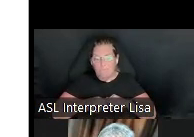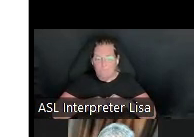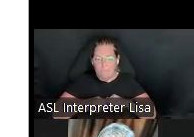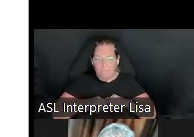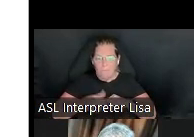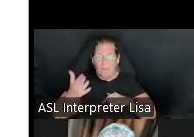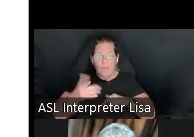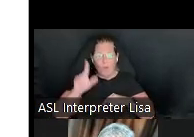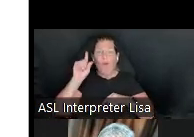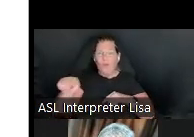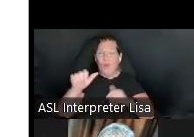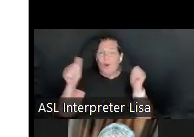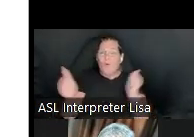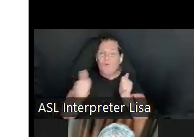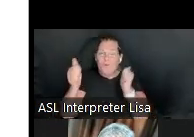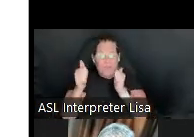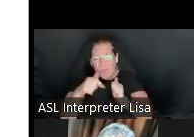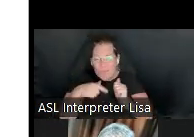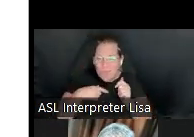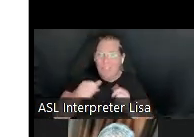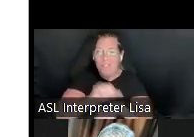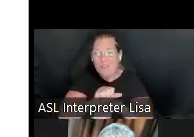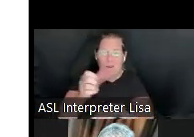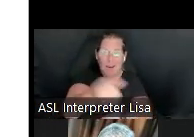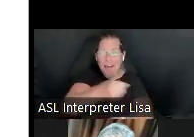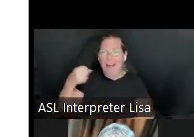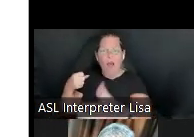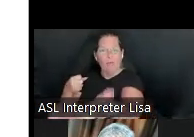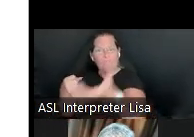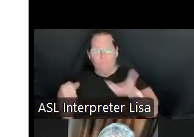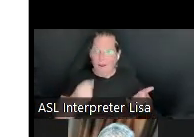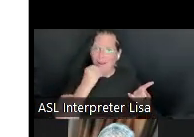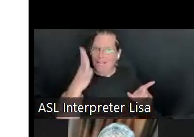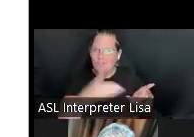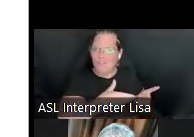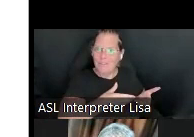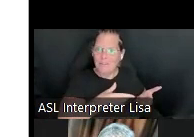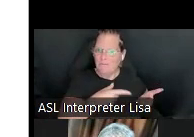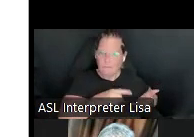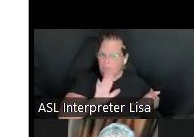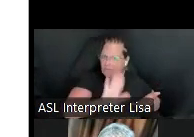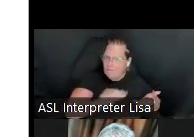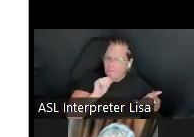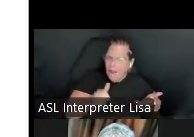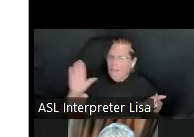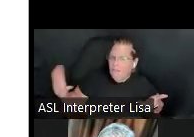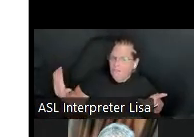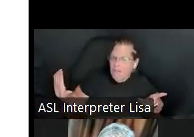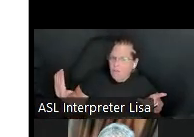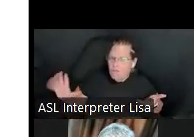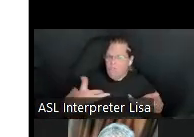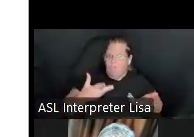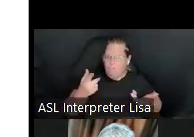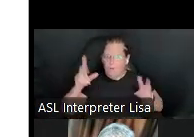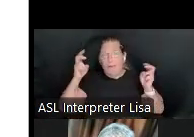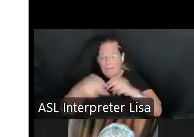from the refrigerator in the staff room, lunch that belongs to other people, just using